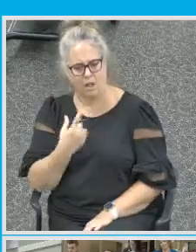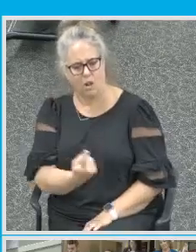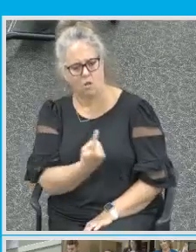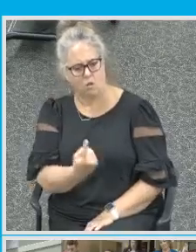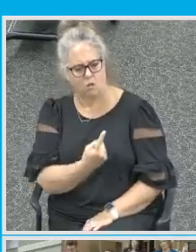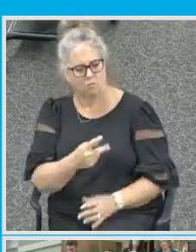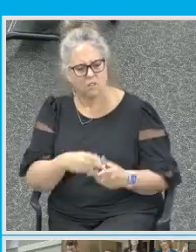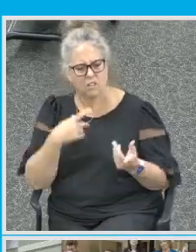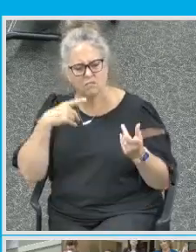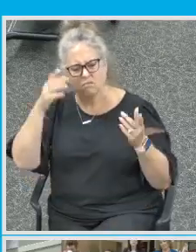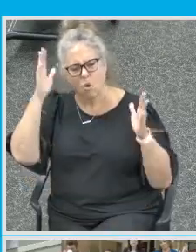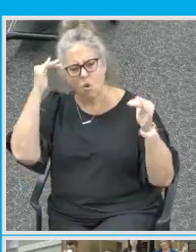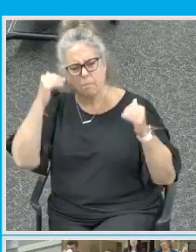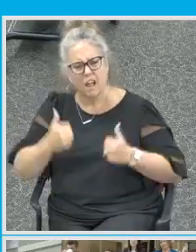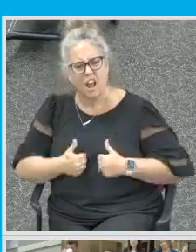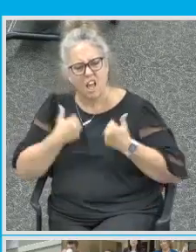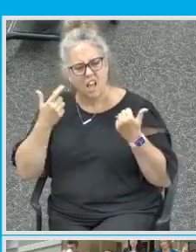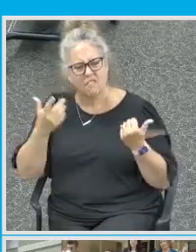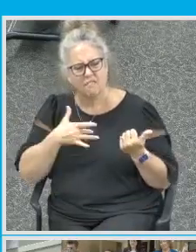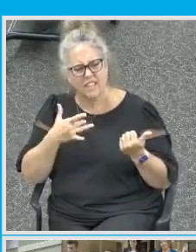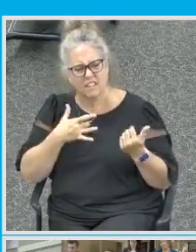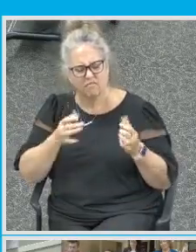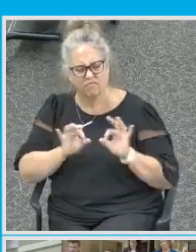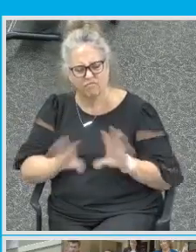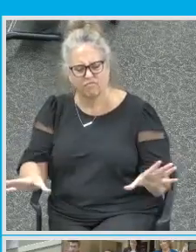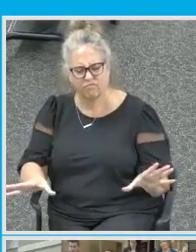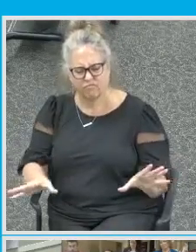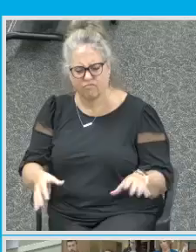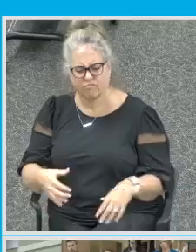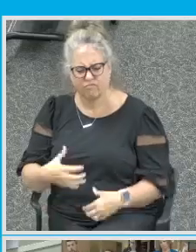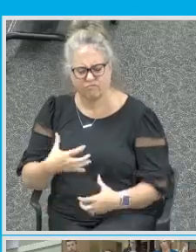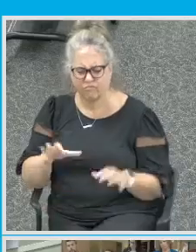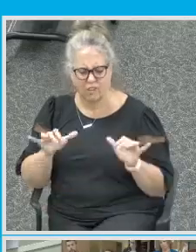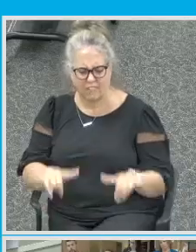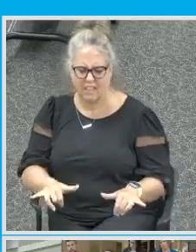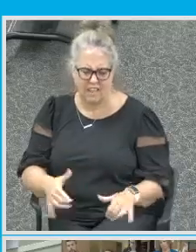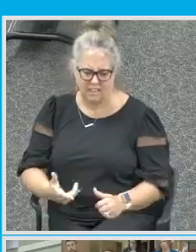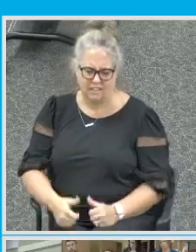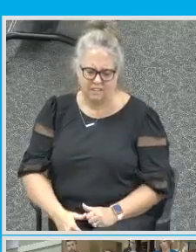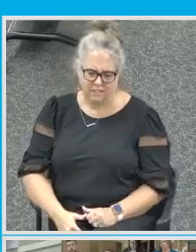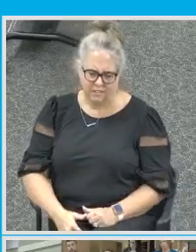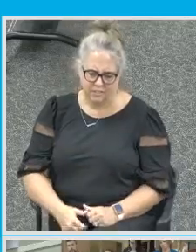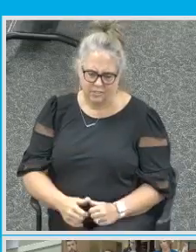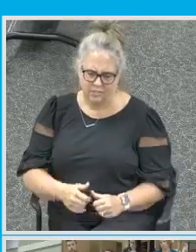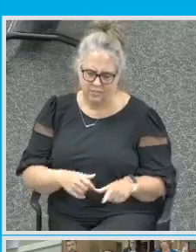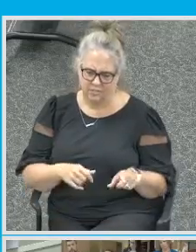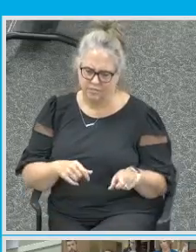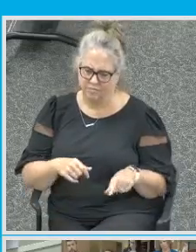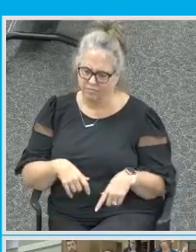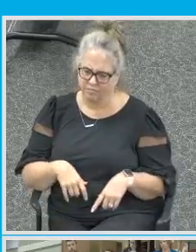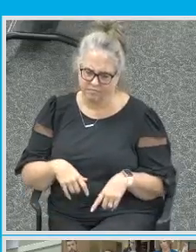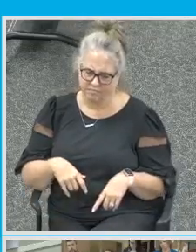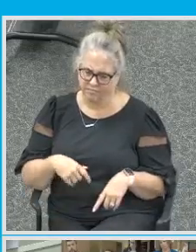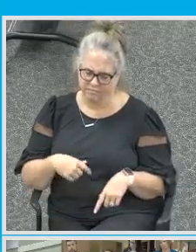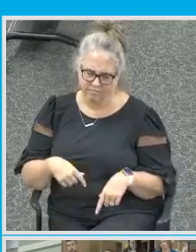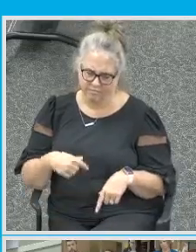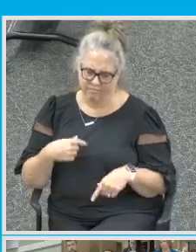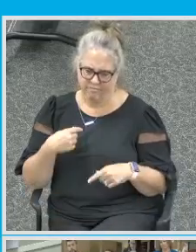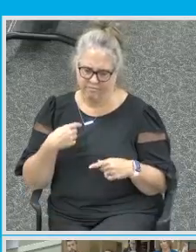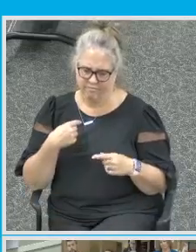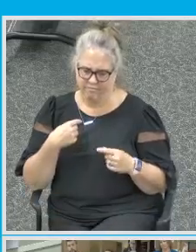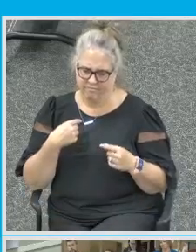most suicides in Colorado. We aren't featured in Time Magazine or Newsweek because we lost this